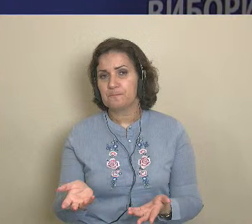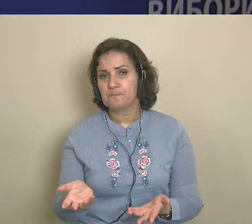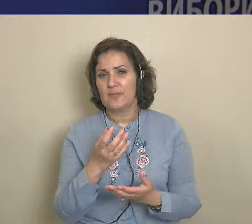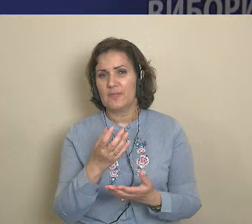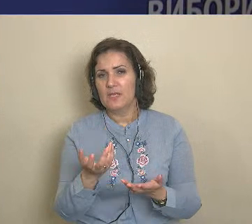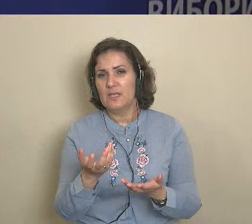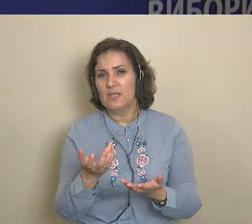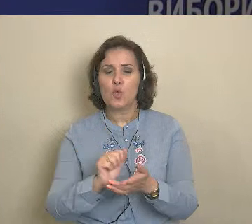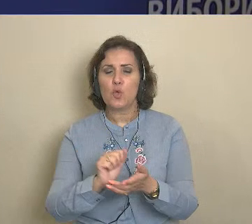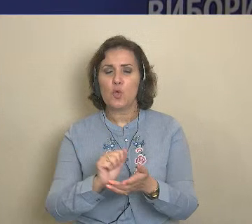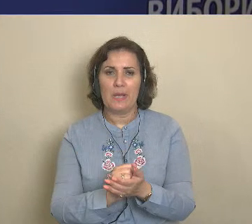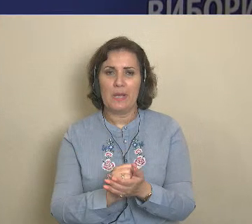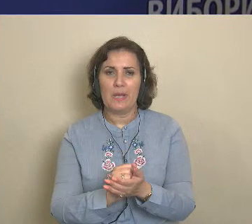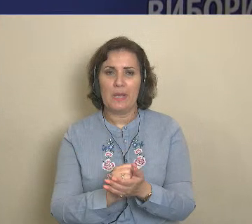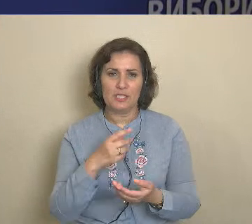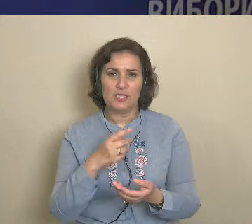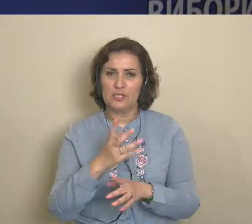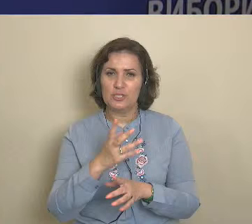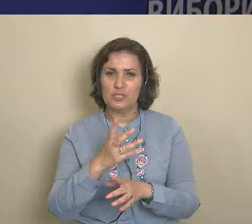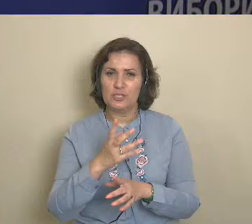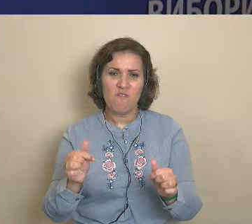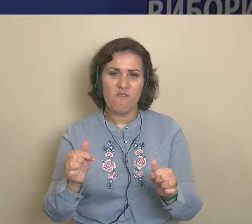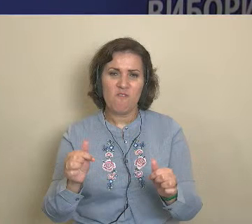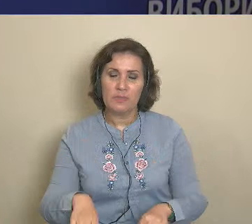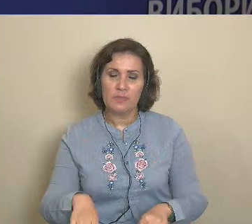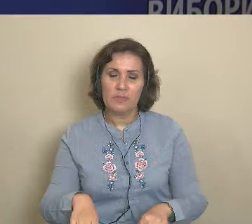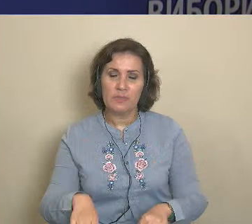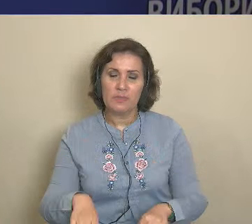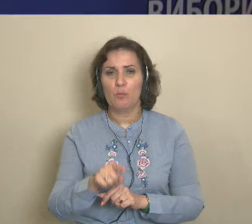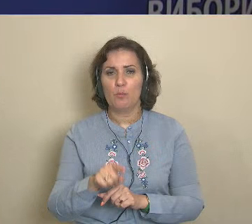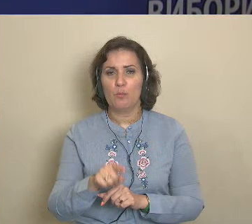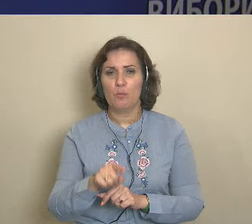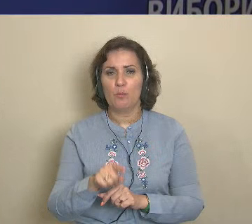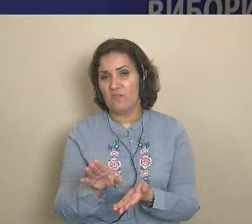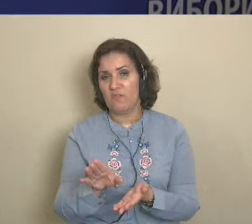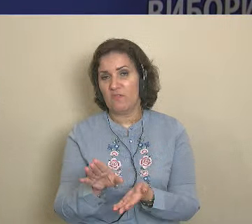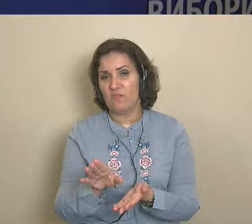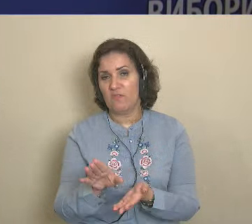but all the documents are not properly